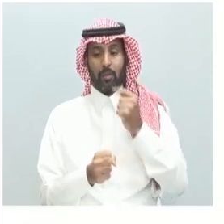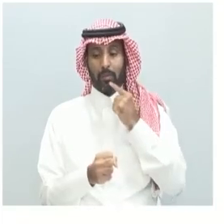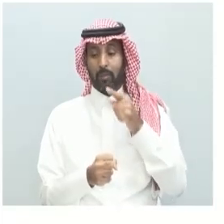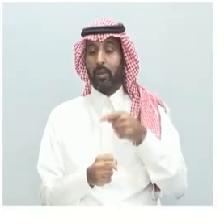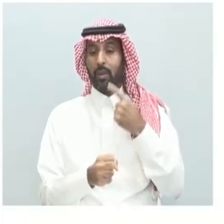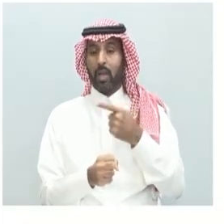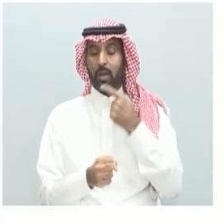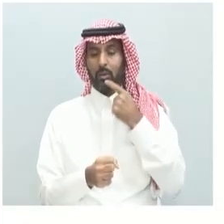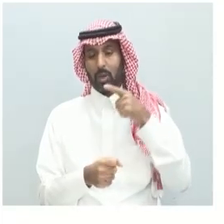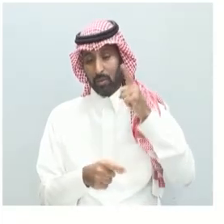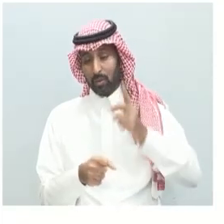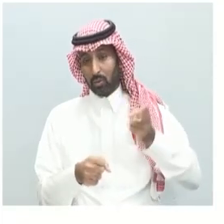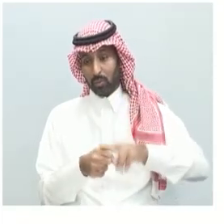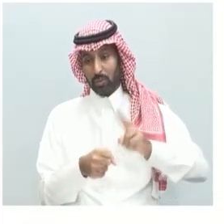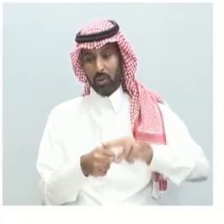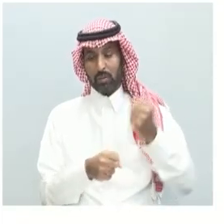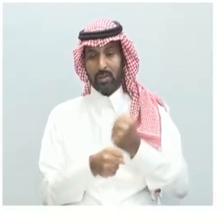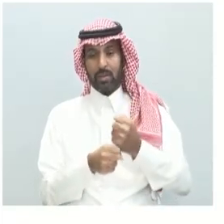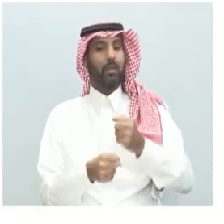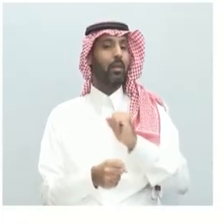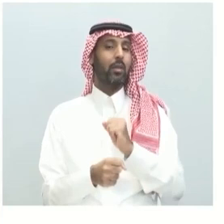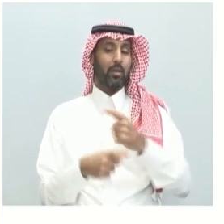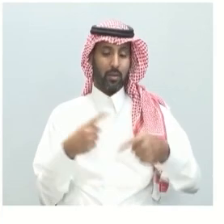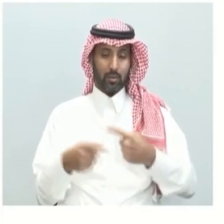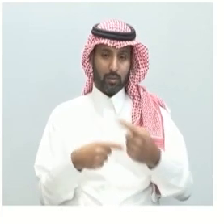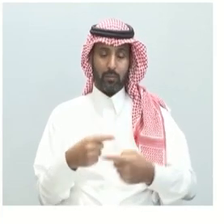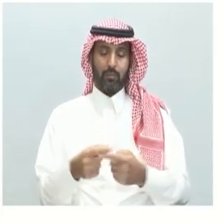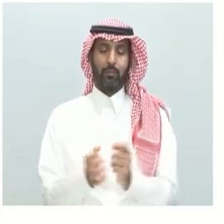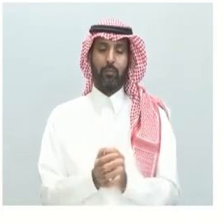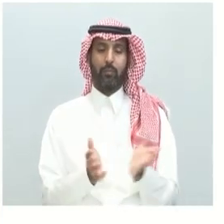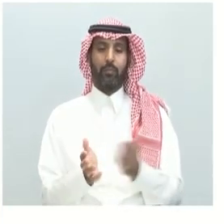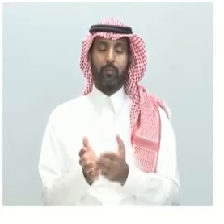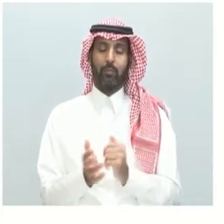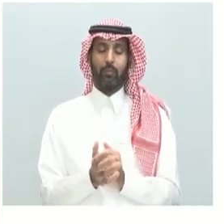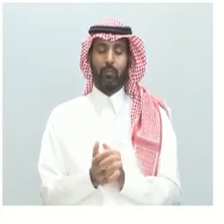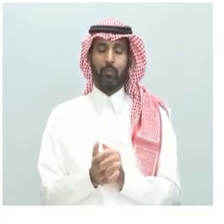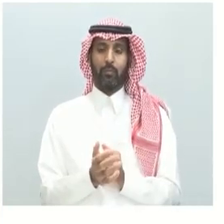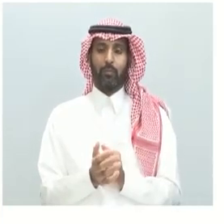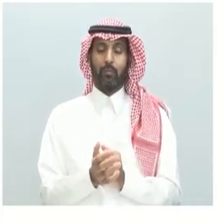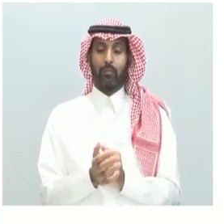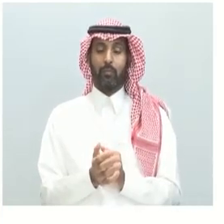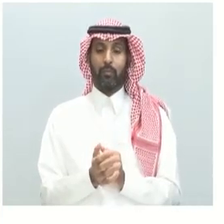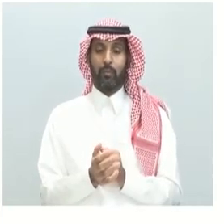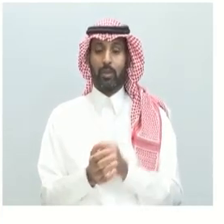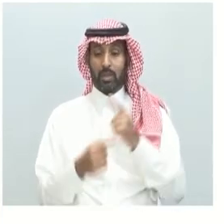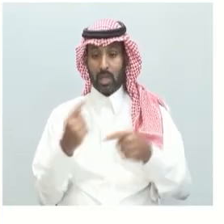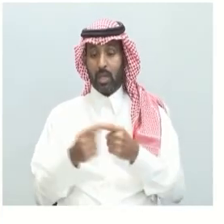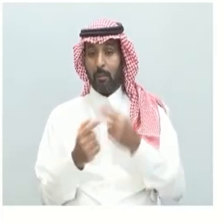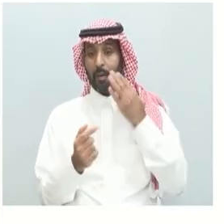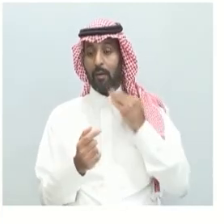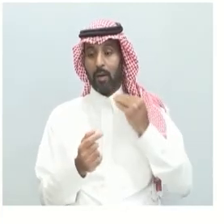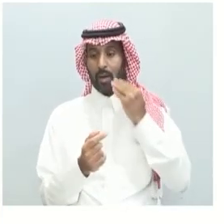about habits or routines. We use the simple present to talk about habits